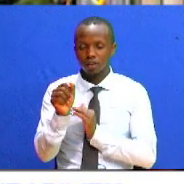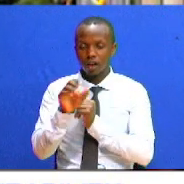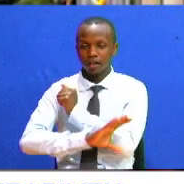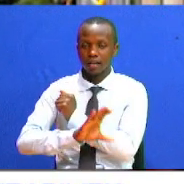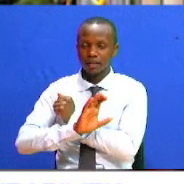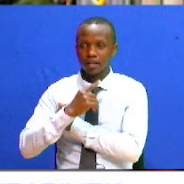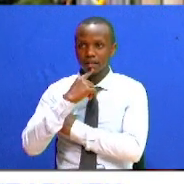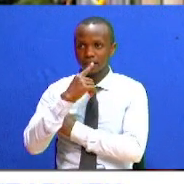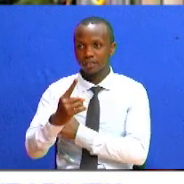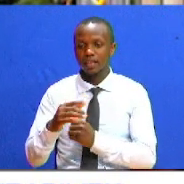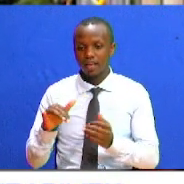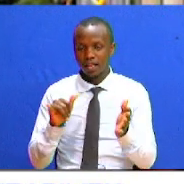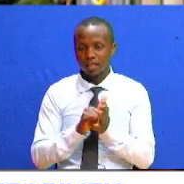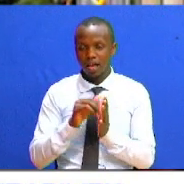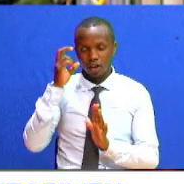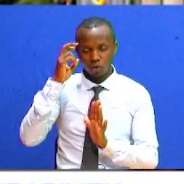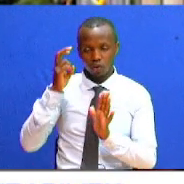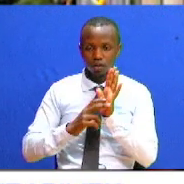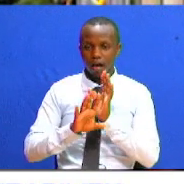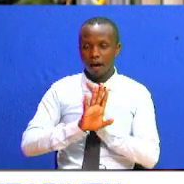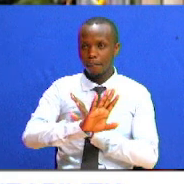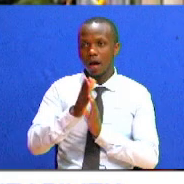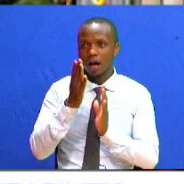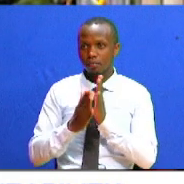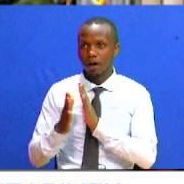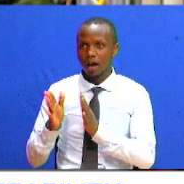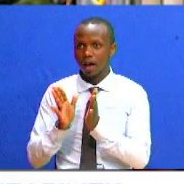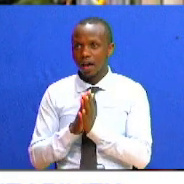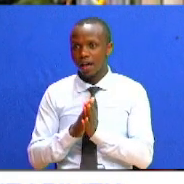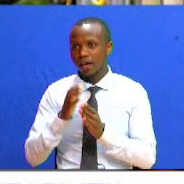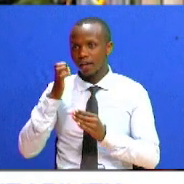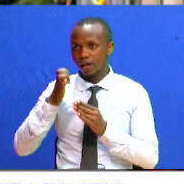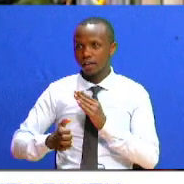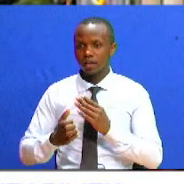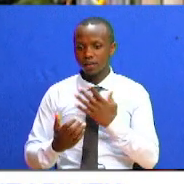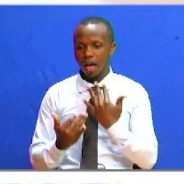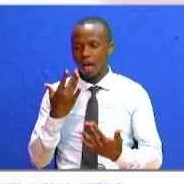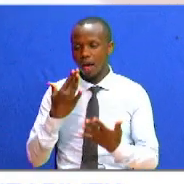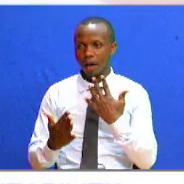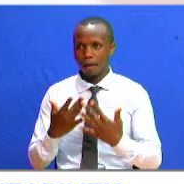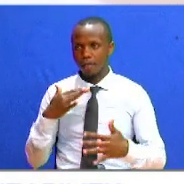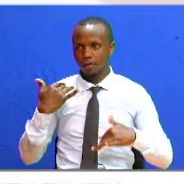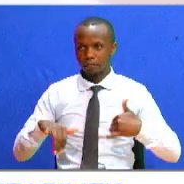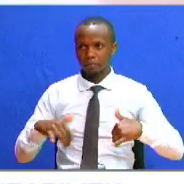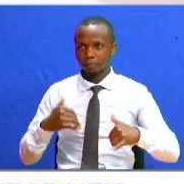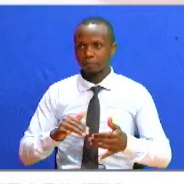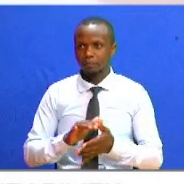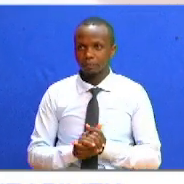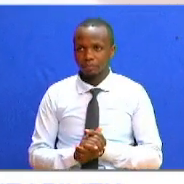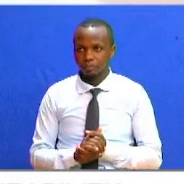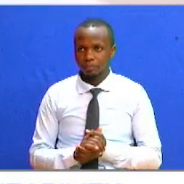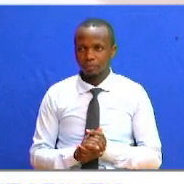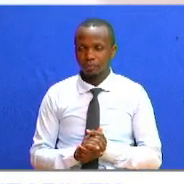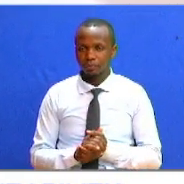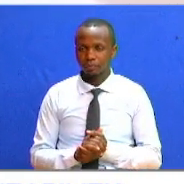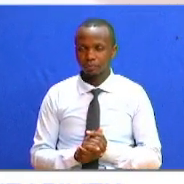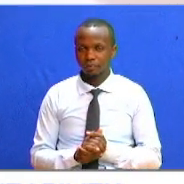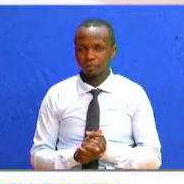urging them to reconsider their plans and that they are playing with fire. You are getting cheap